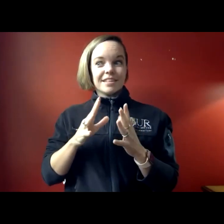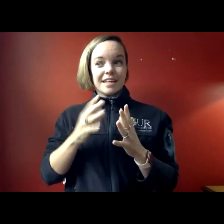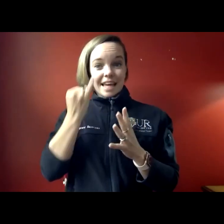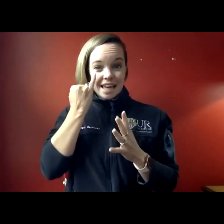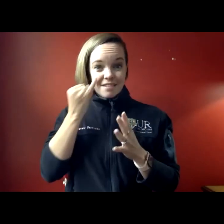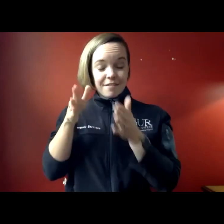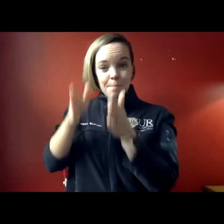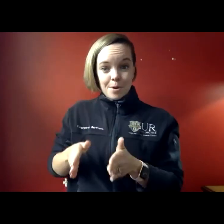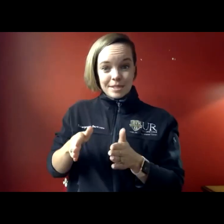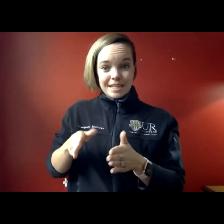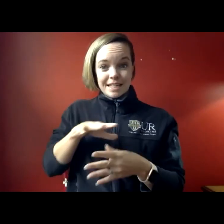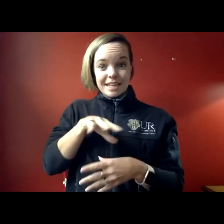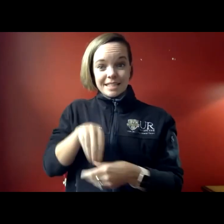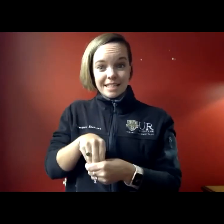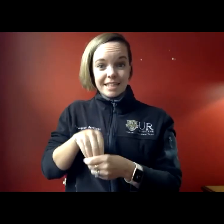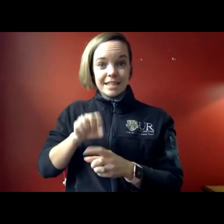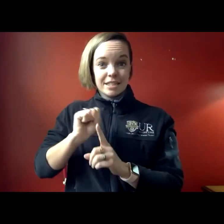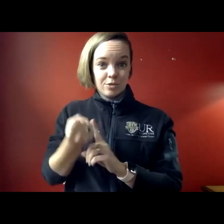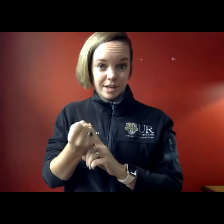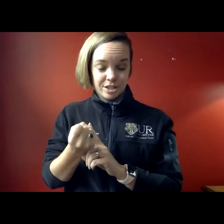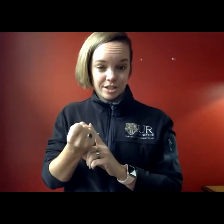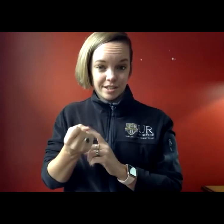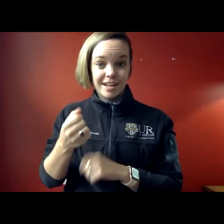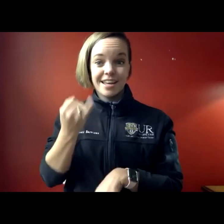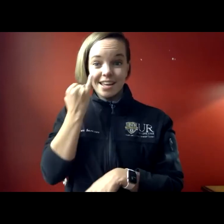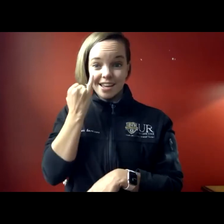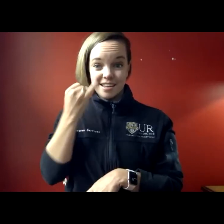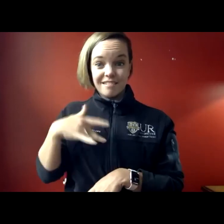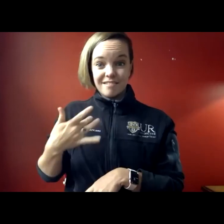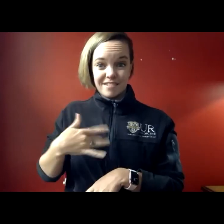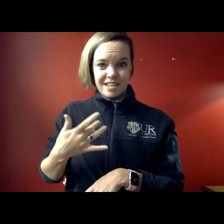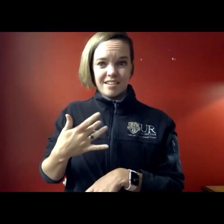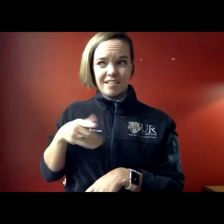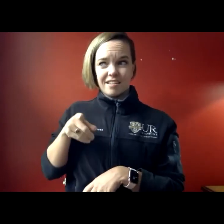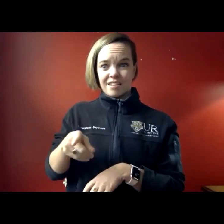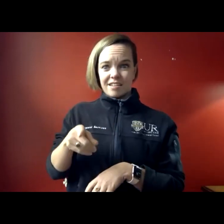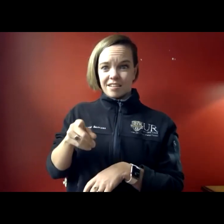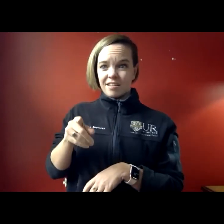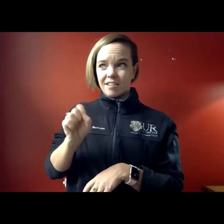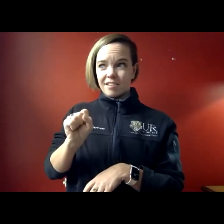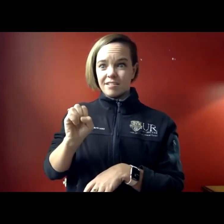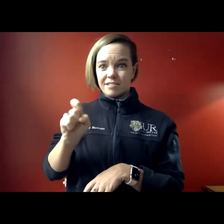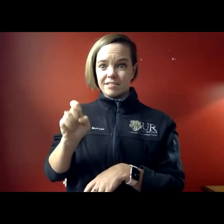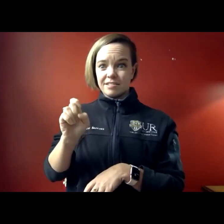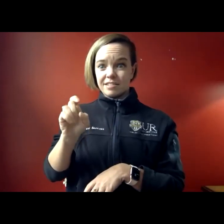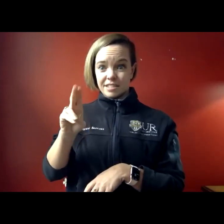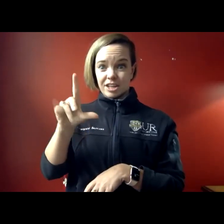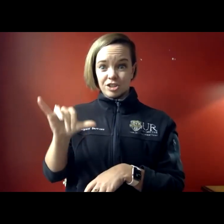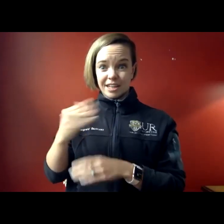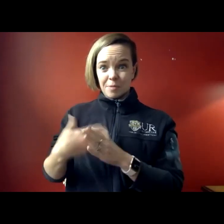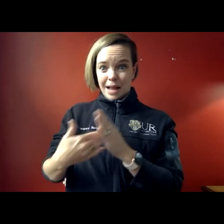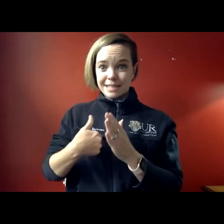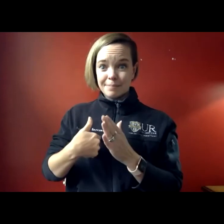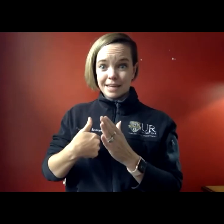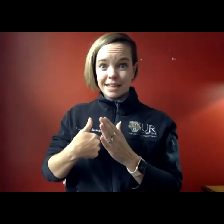in a situation and they feel that they're being sexually harassed, you need to tell someone about it. It's not the time to